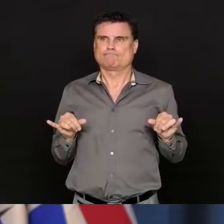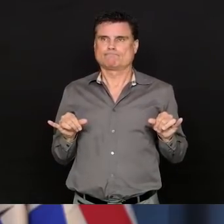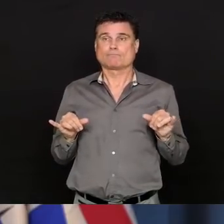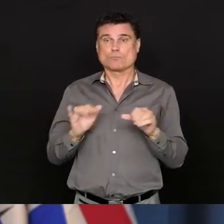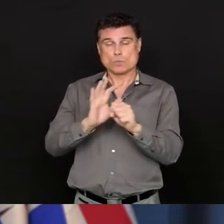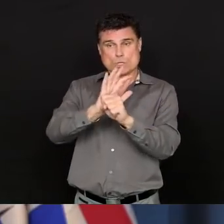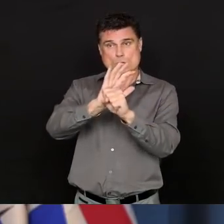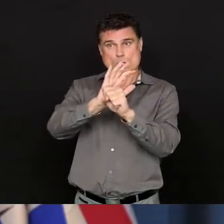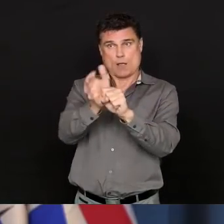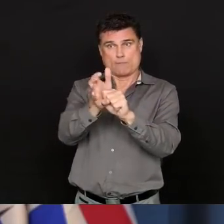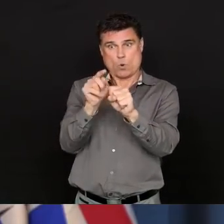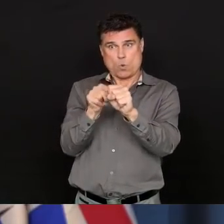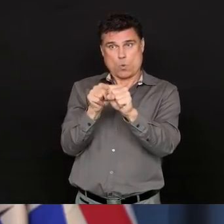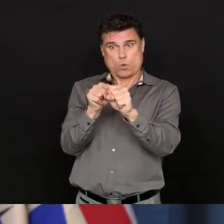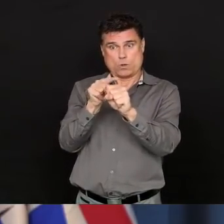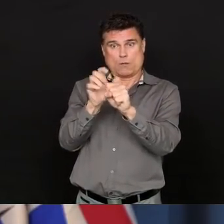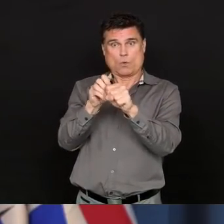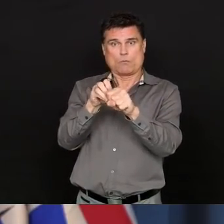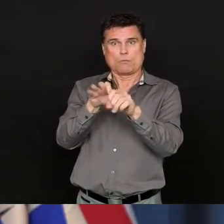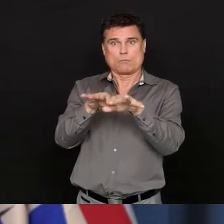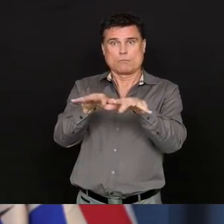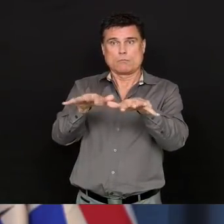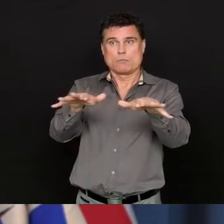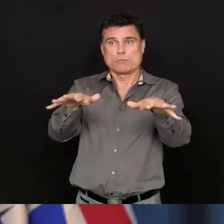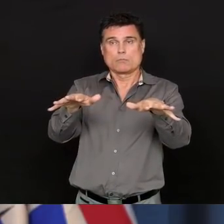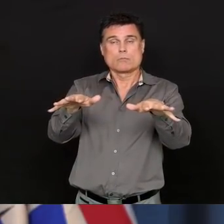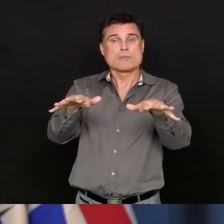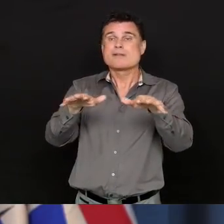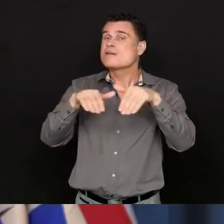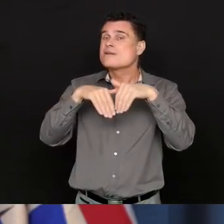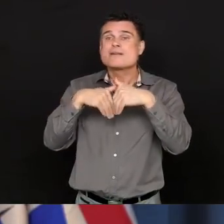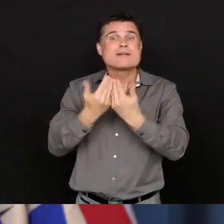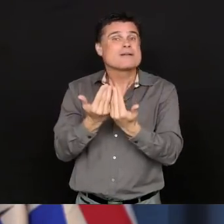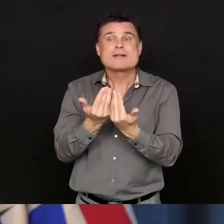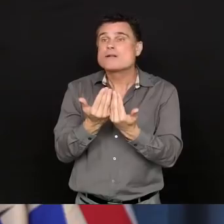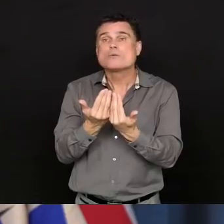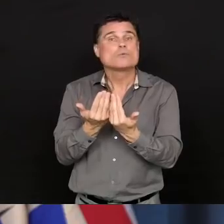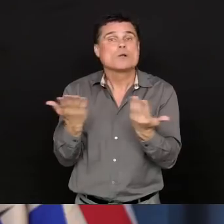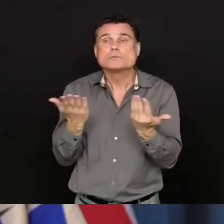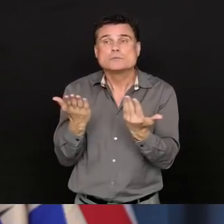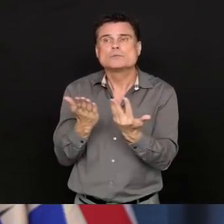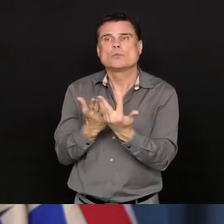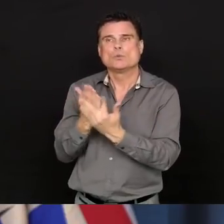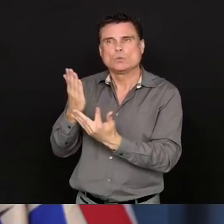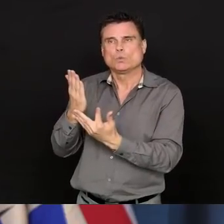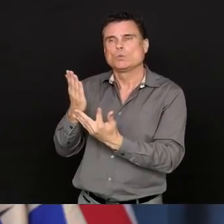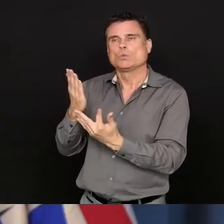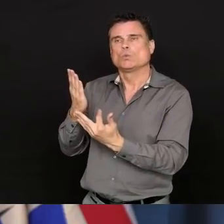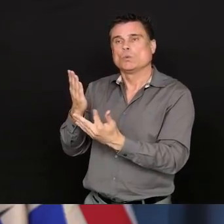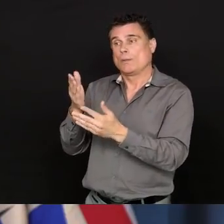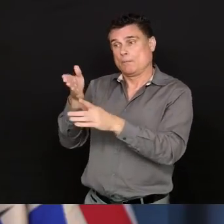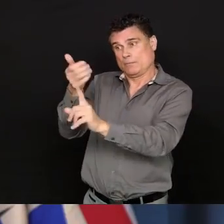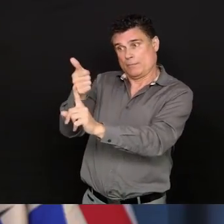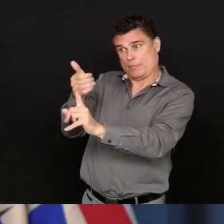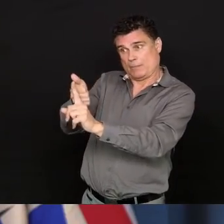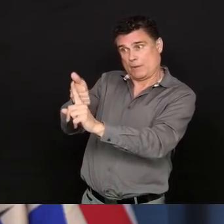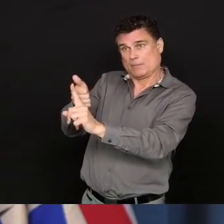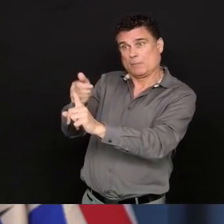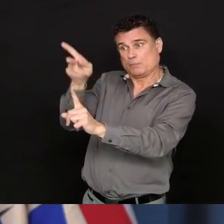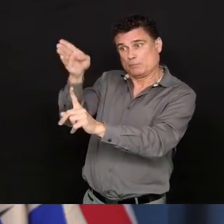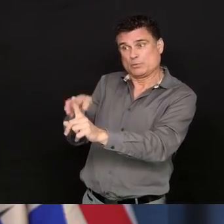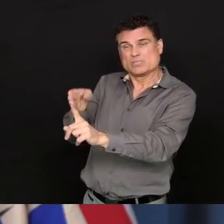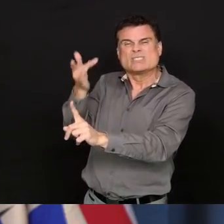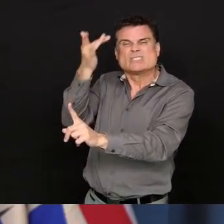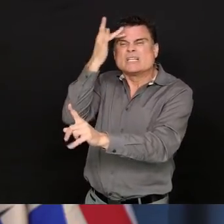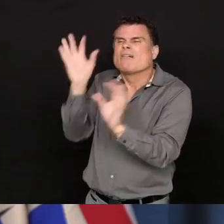mildly ill. We do know that this virus is shed in high amounts by some people early on in illness. So it's